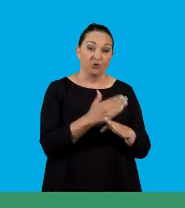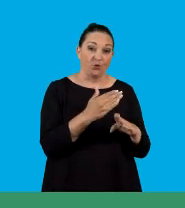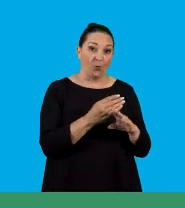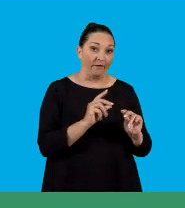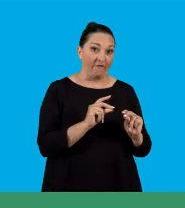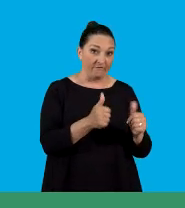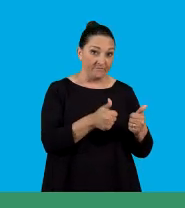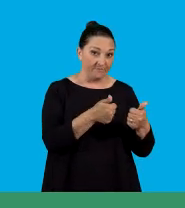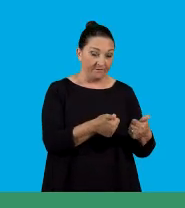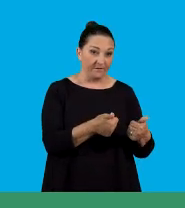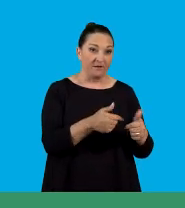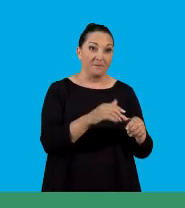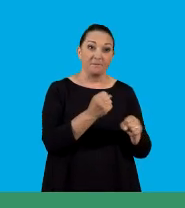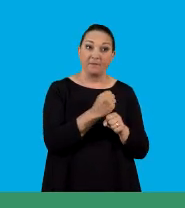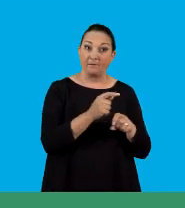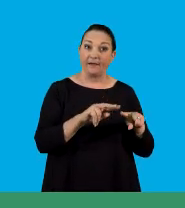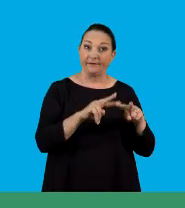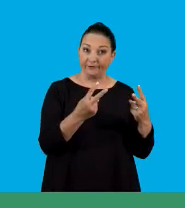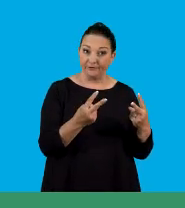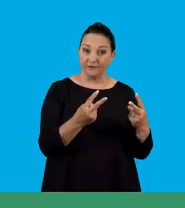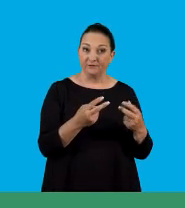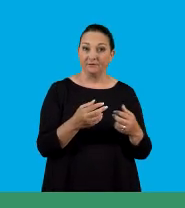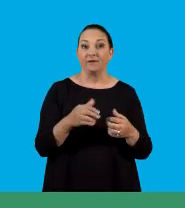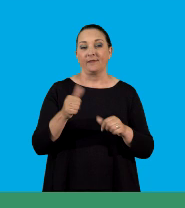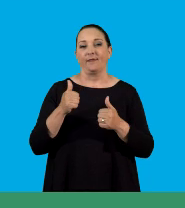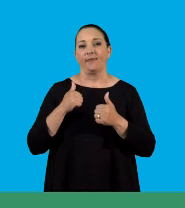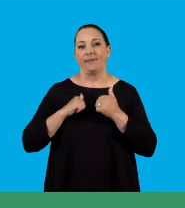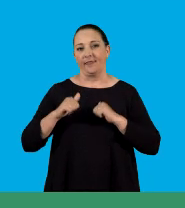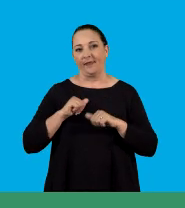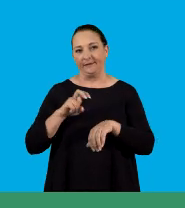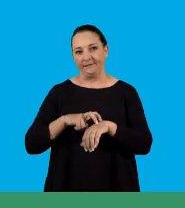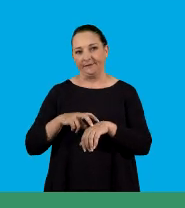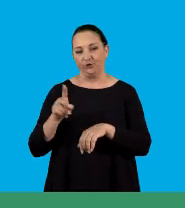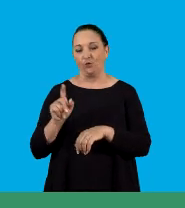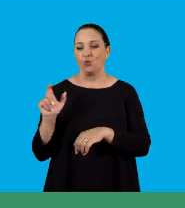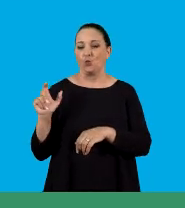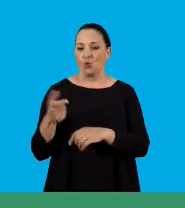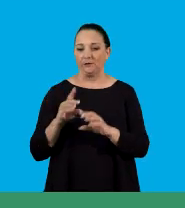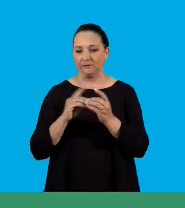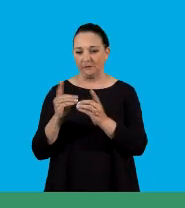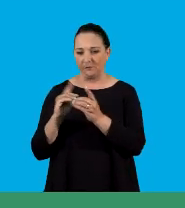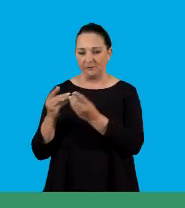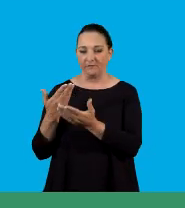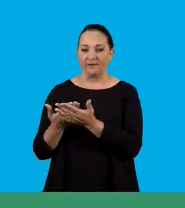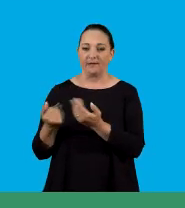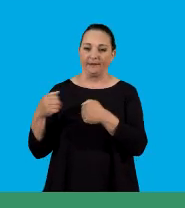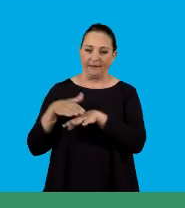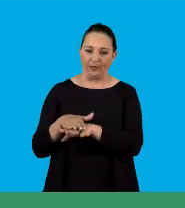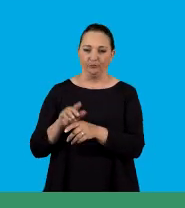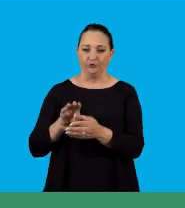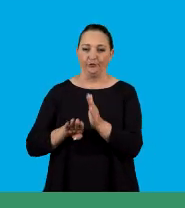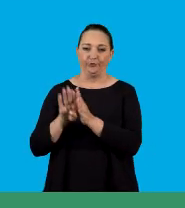working effectively or is it making the difference, and then act as needed. You ensure that all departments implement the